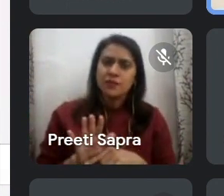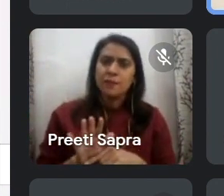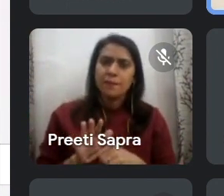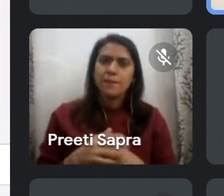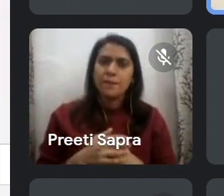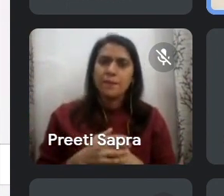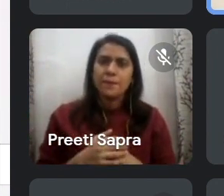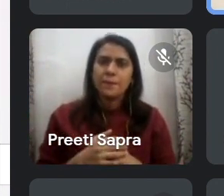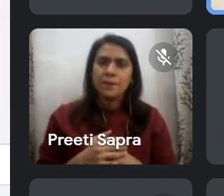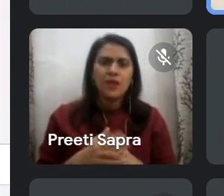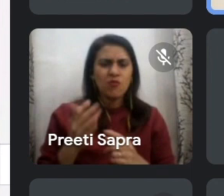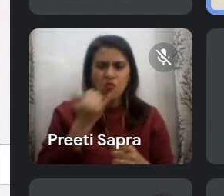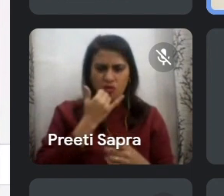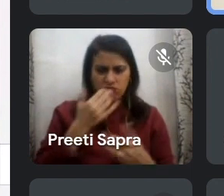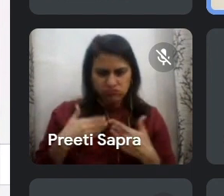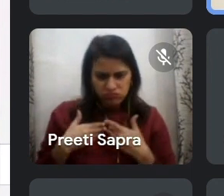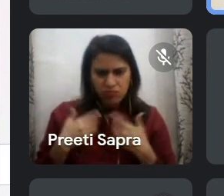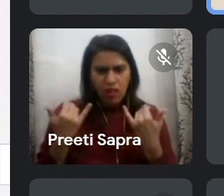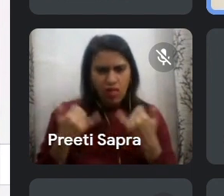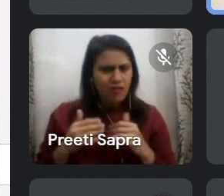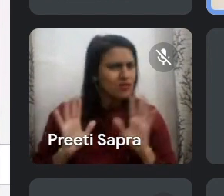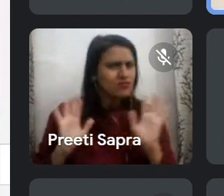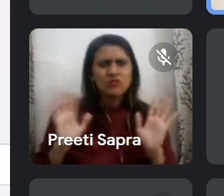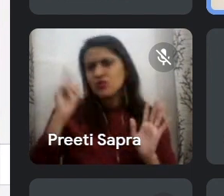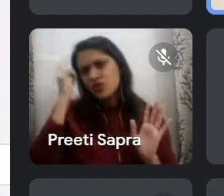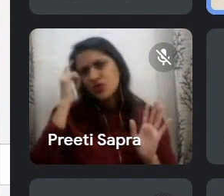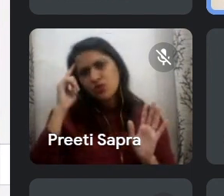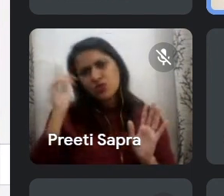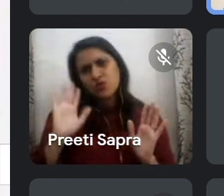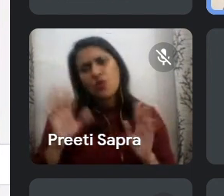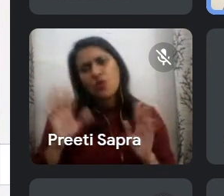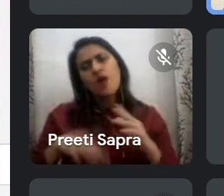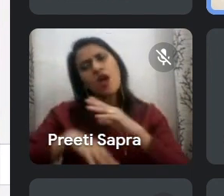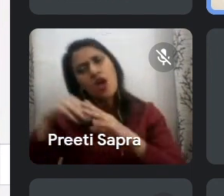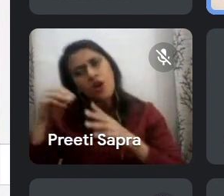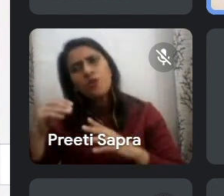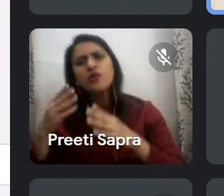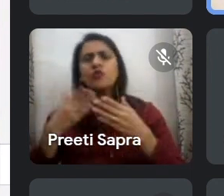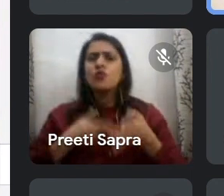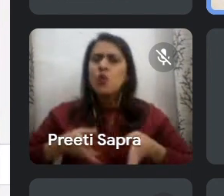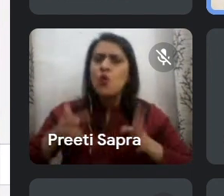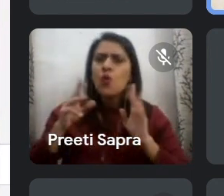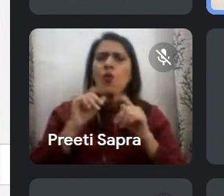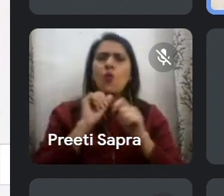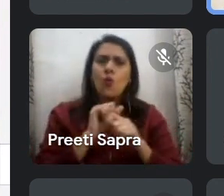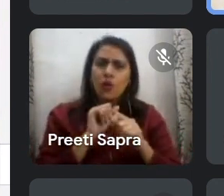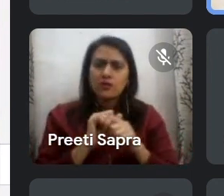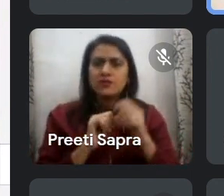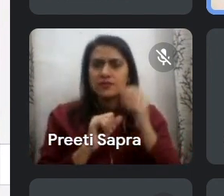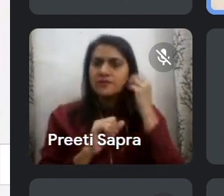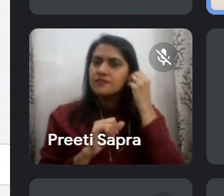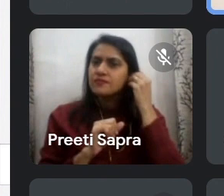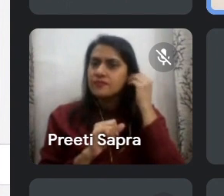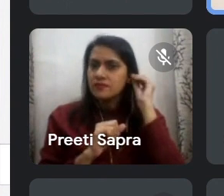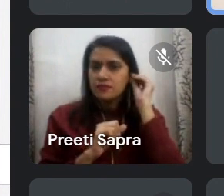you have something wrong with you. And always like getting me like gadgets